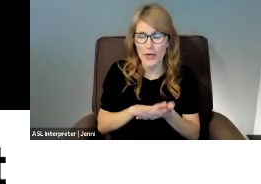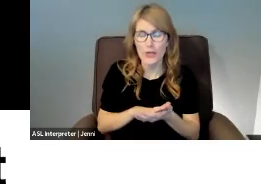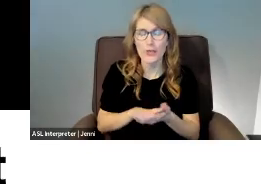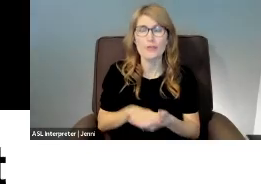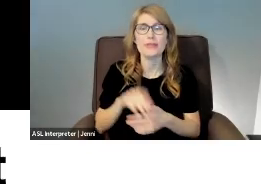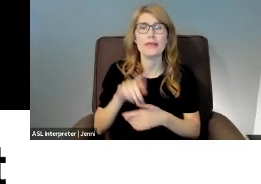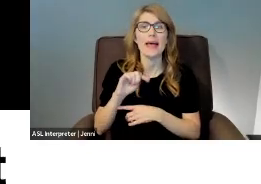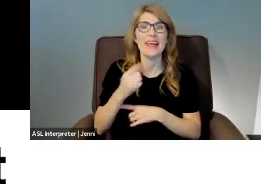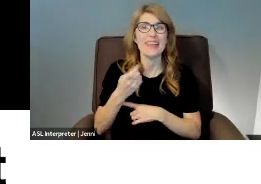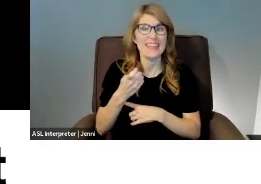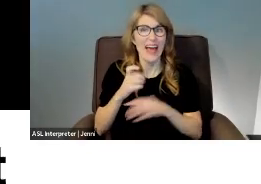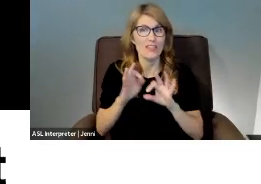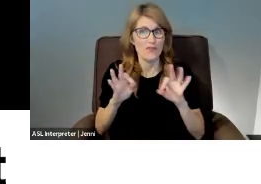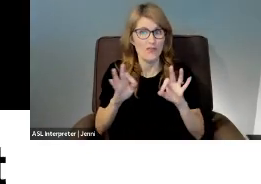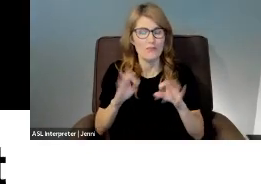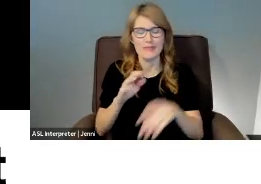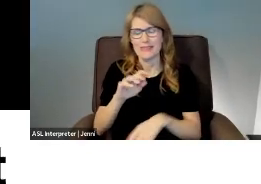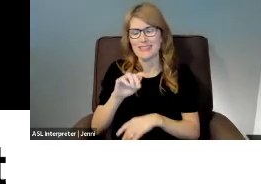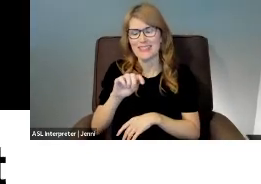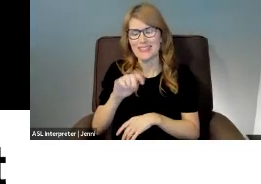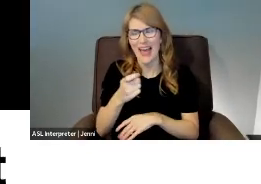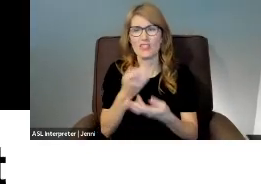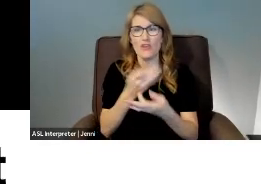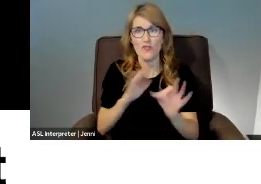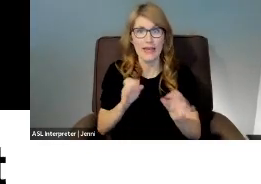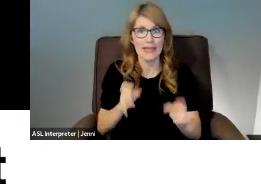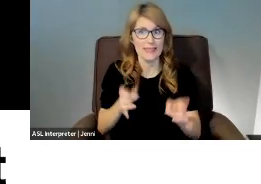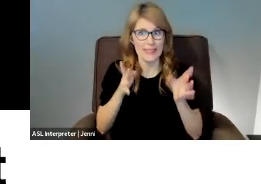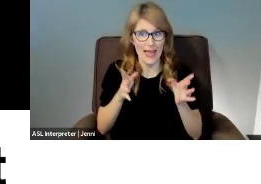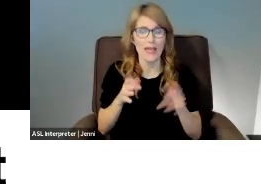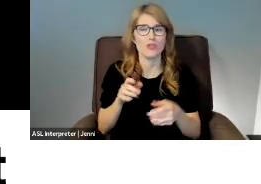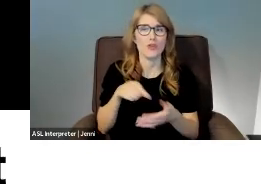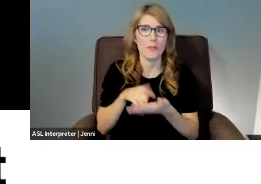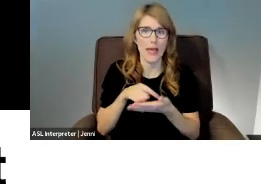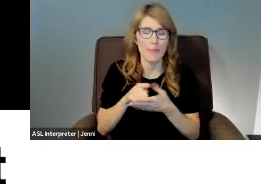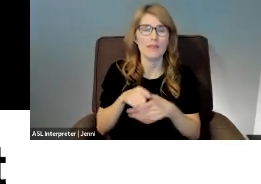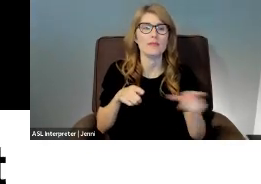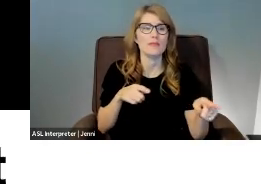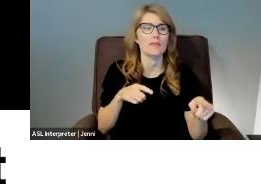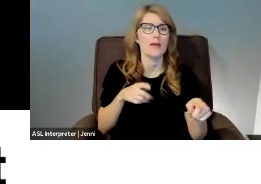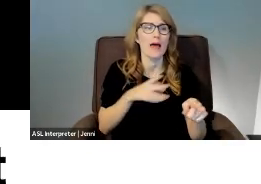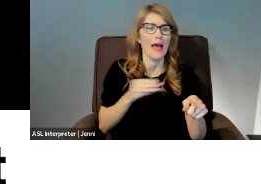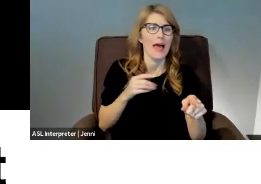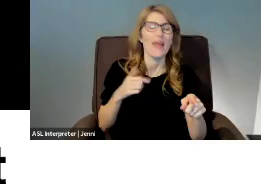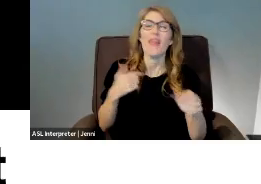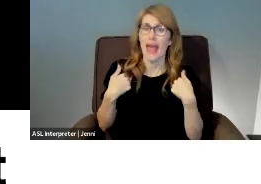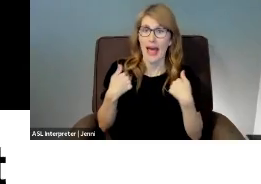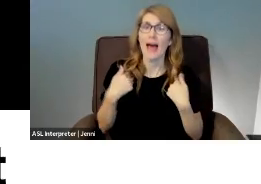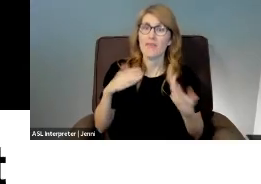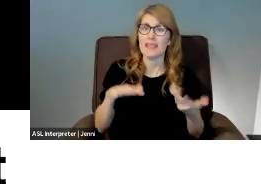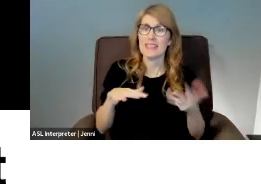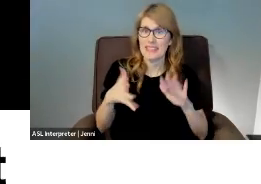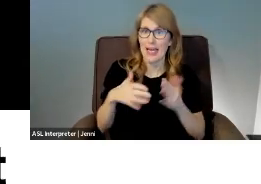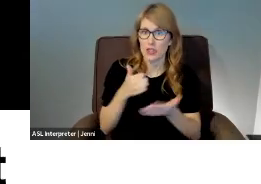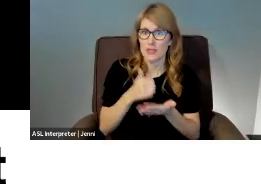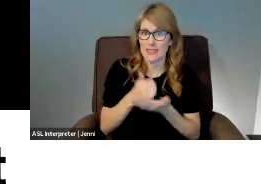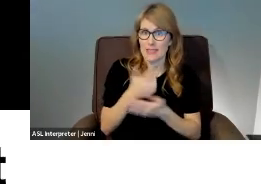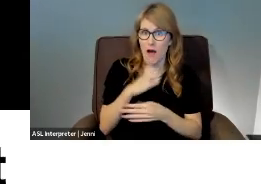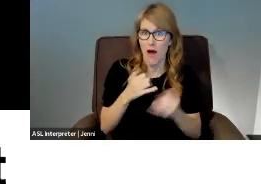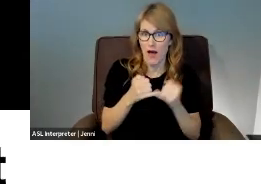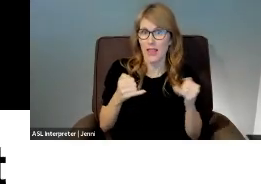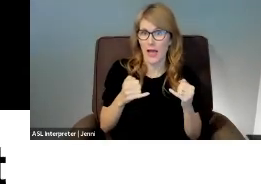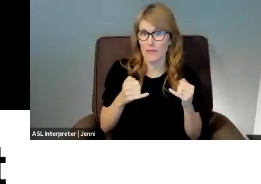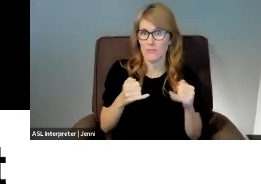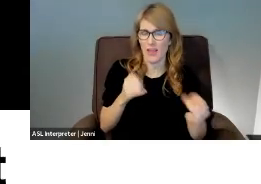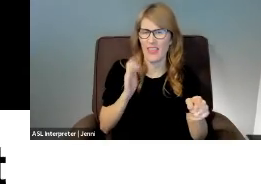disaster payments, retirement plan relief. They have a disaster assistance hotline that becomes active.